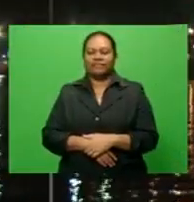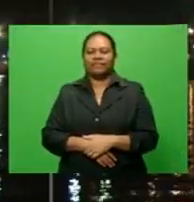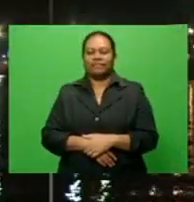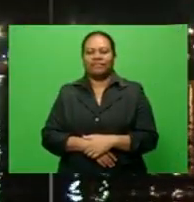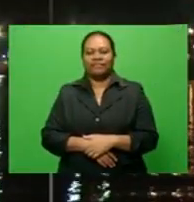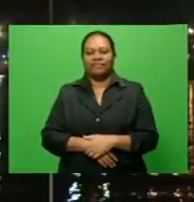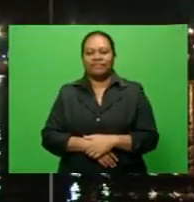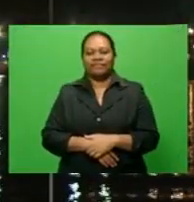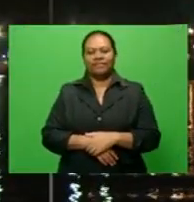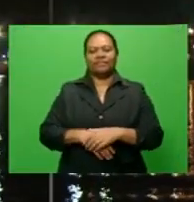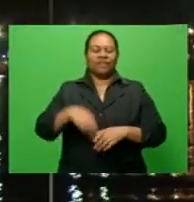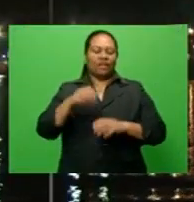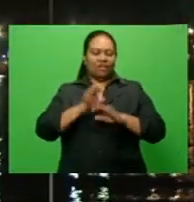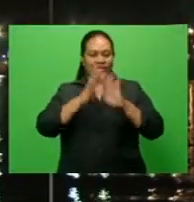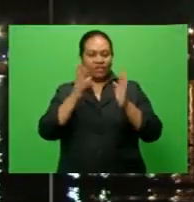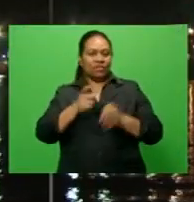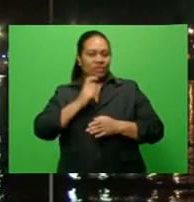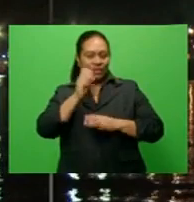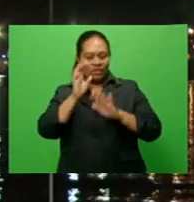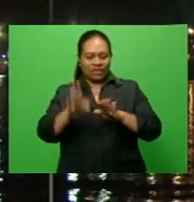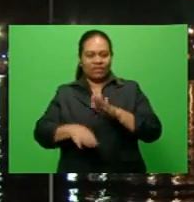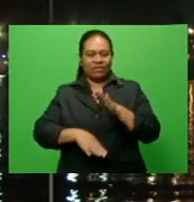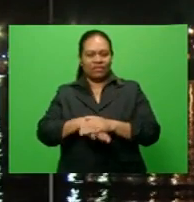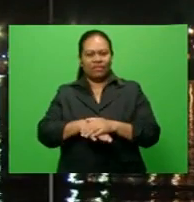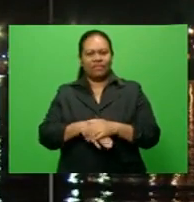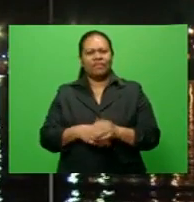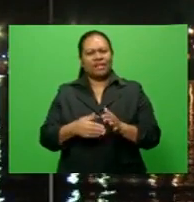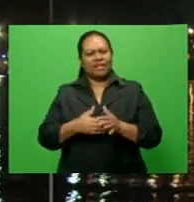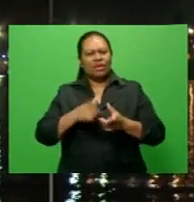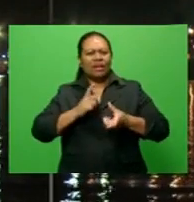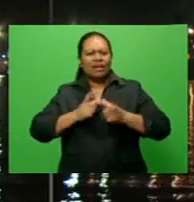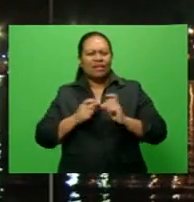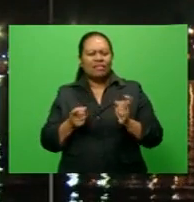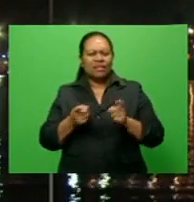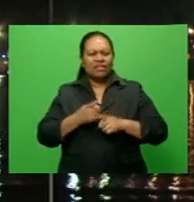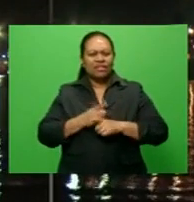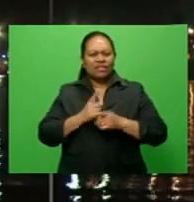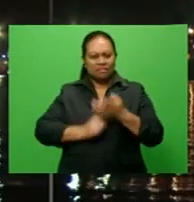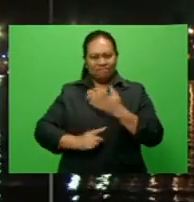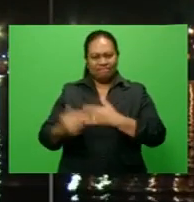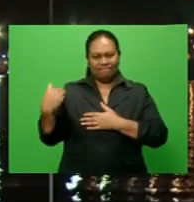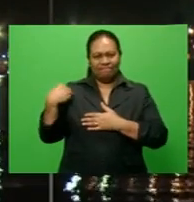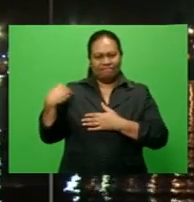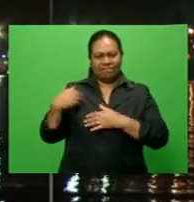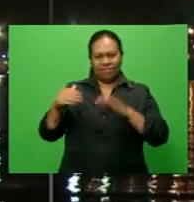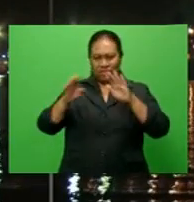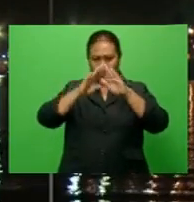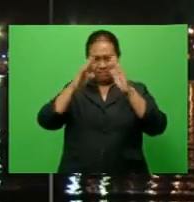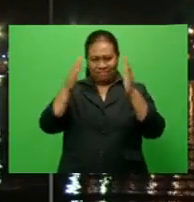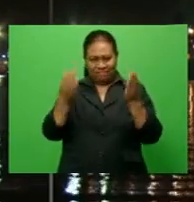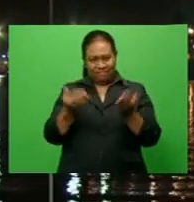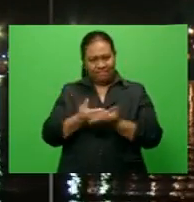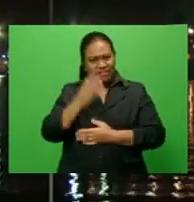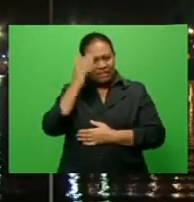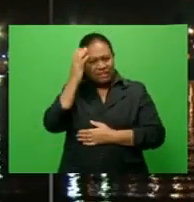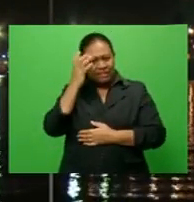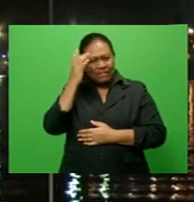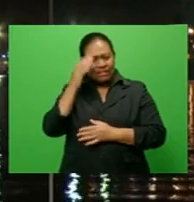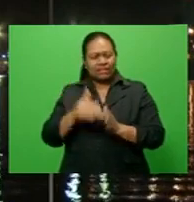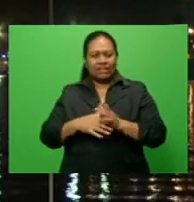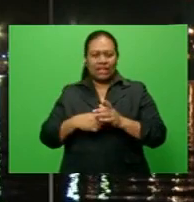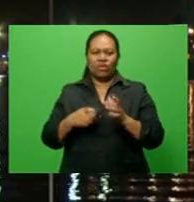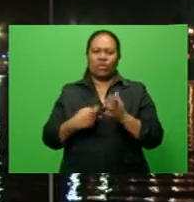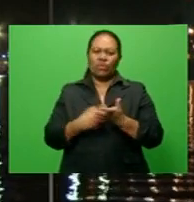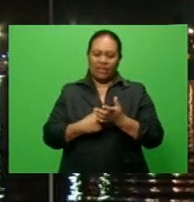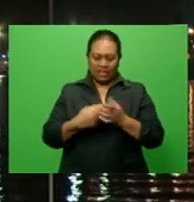In the world of the weird and the wonderful, in a time where climate change and its impacts are becoming a global concern, recycling has